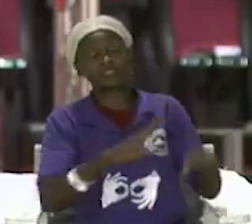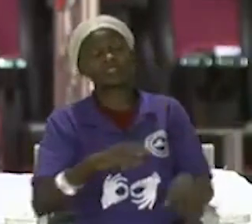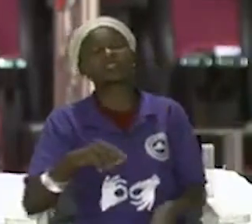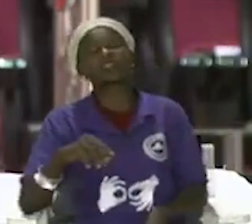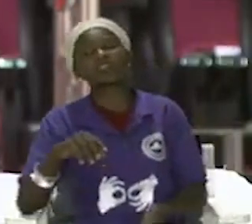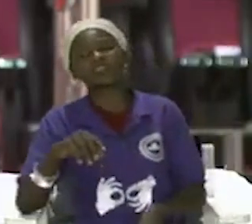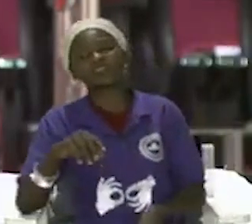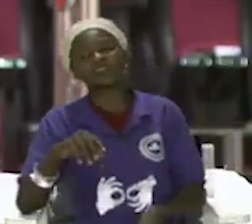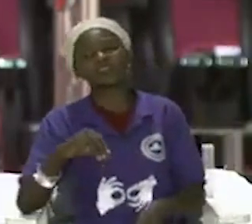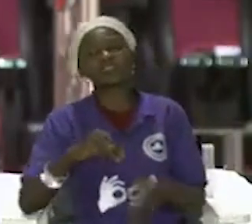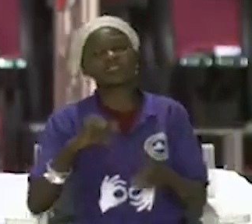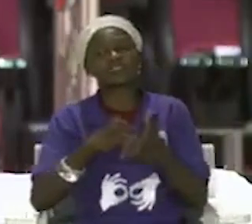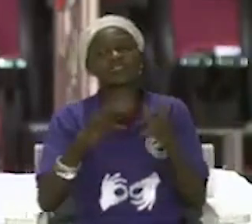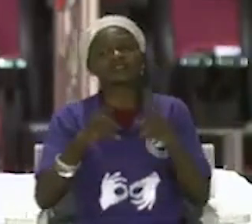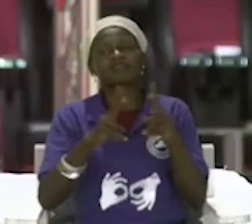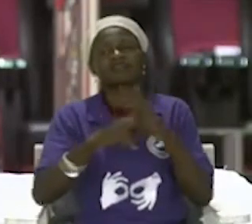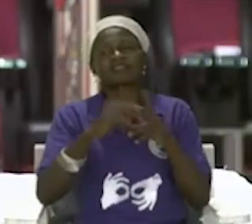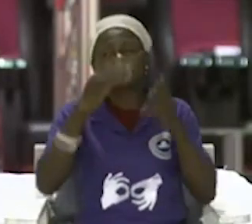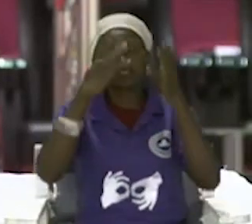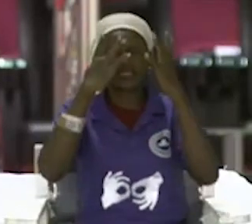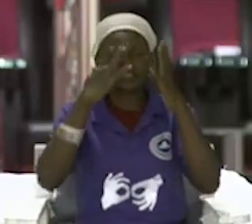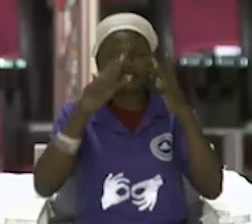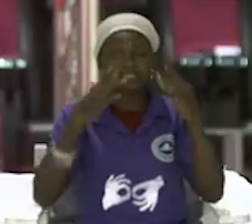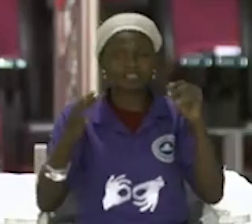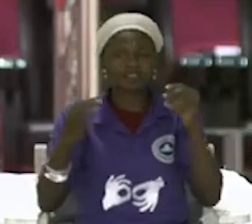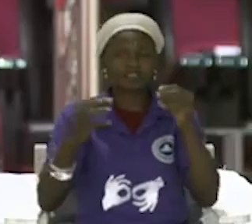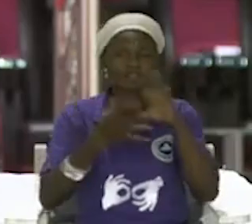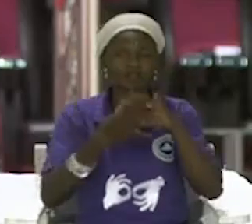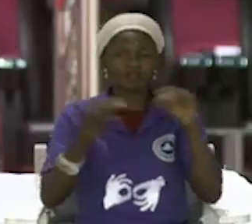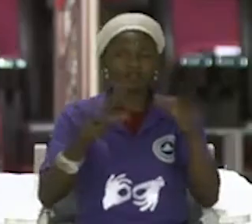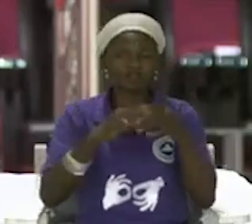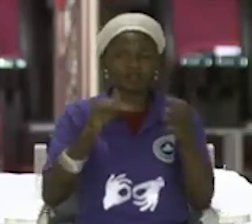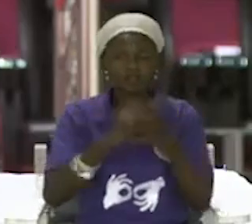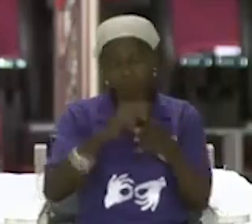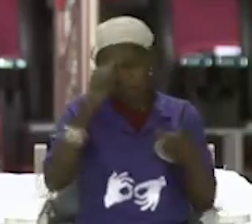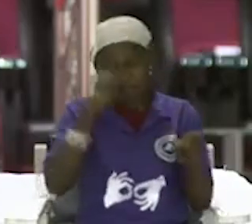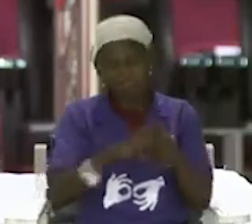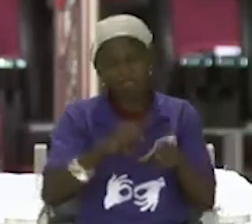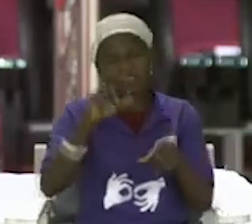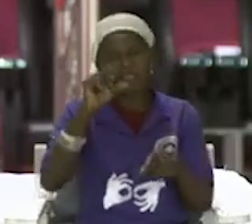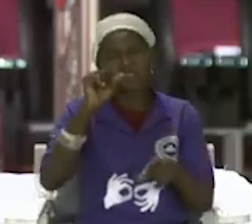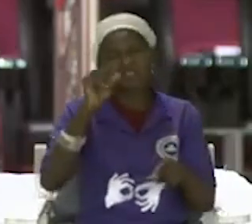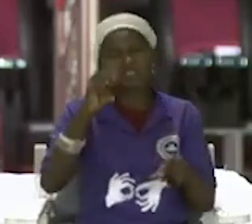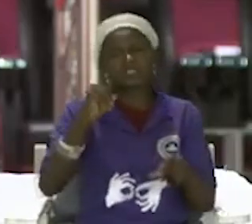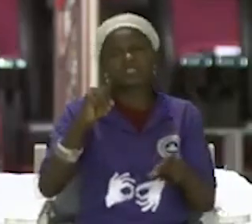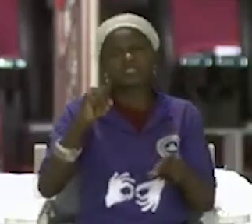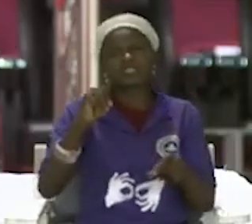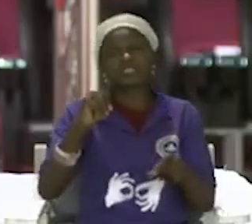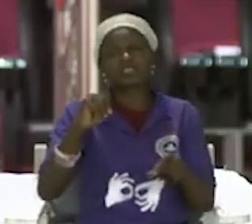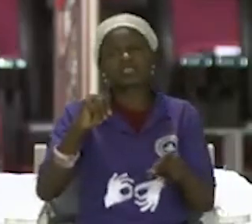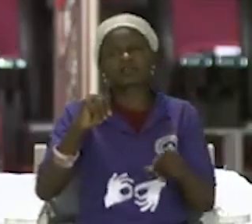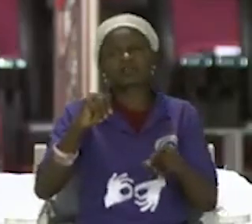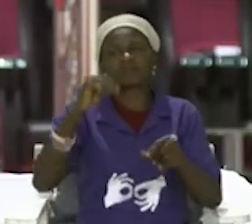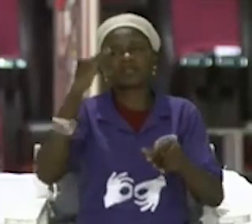It's a very sad story. But Brother Sam ended up in a lunatic asylum